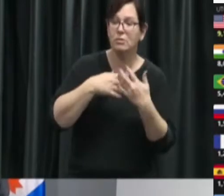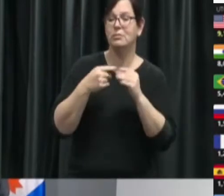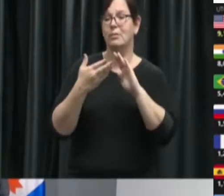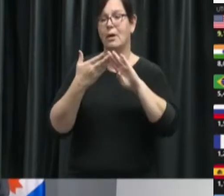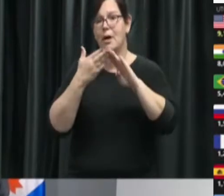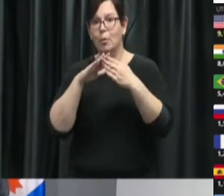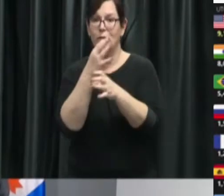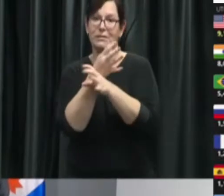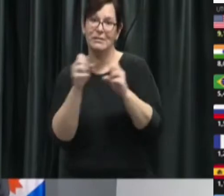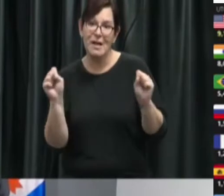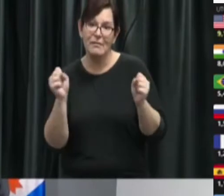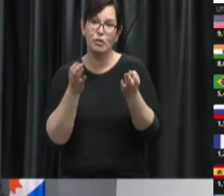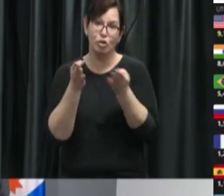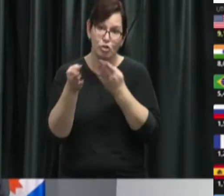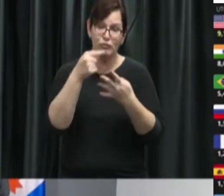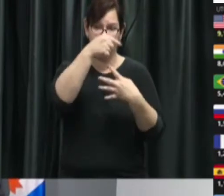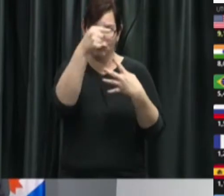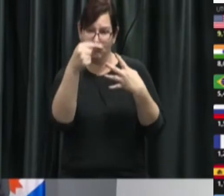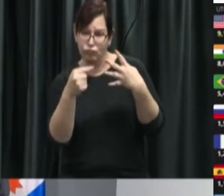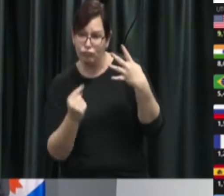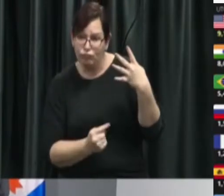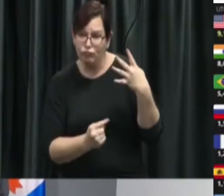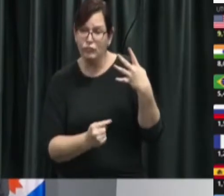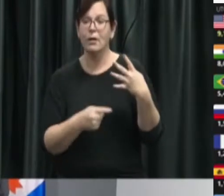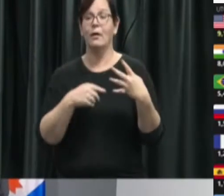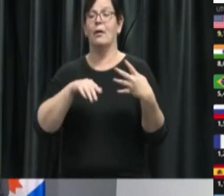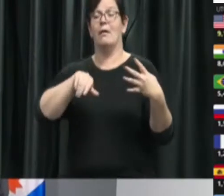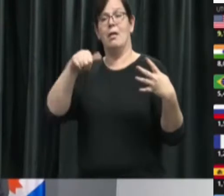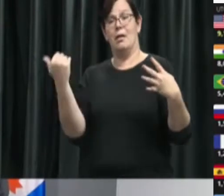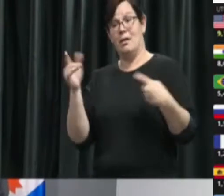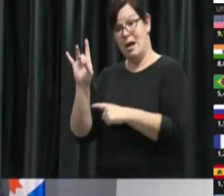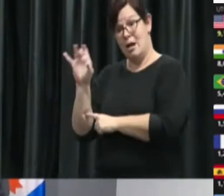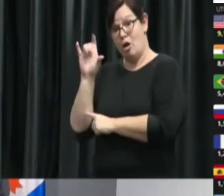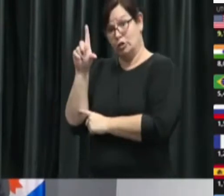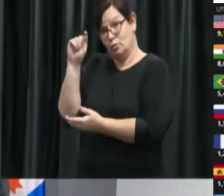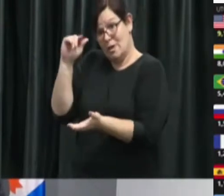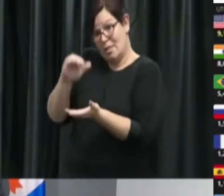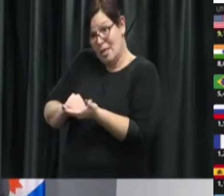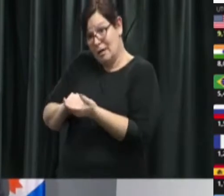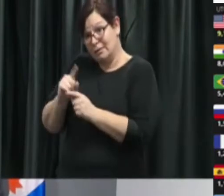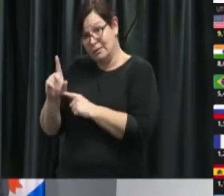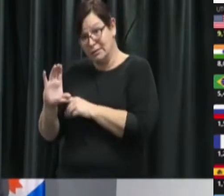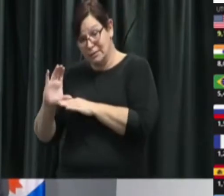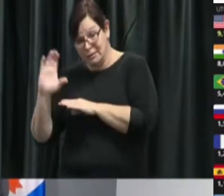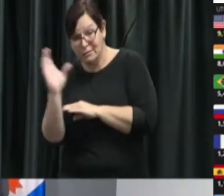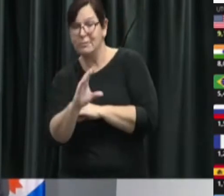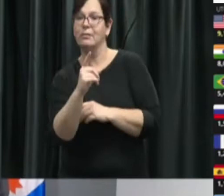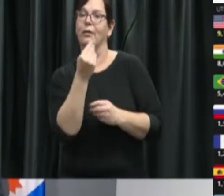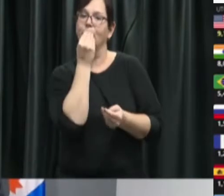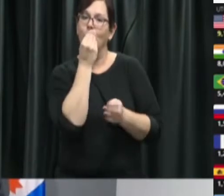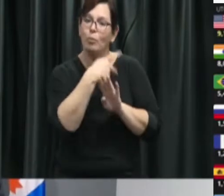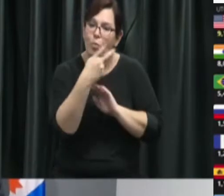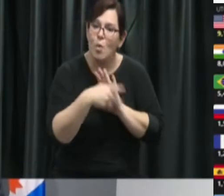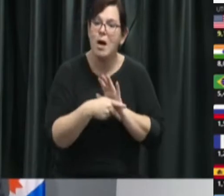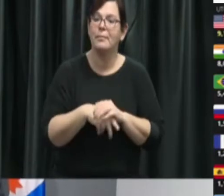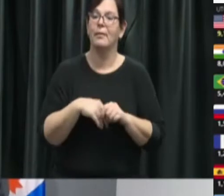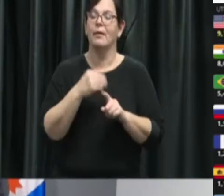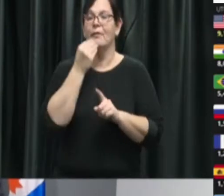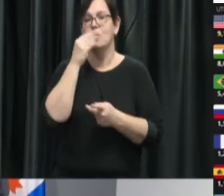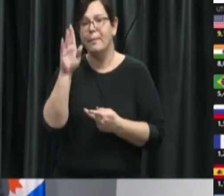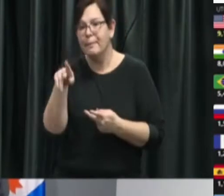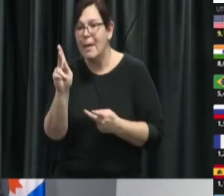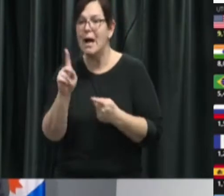invested $820,000 in local food security programs in Northwest Toronto to support food banks, emergency food